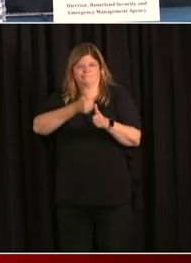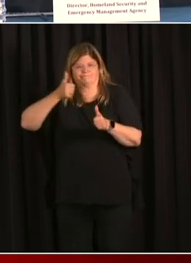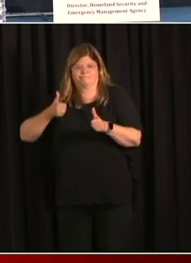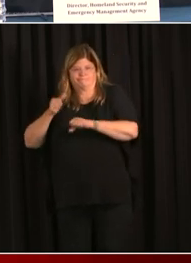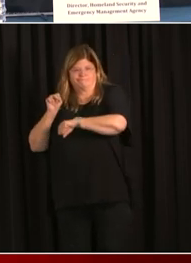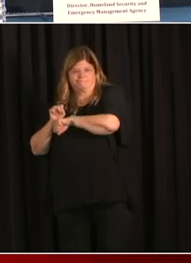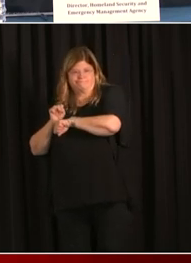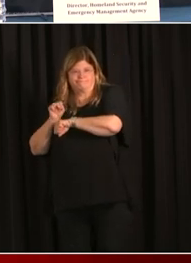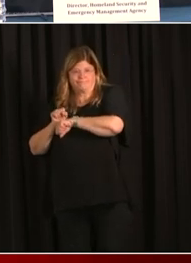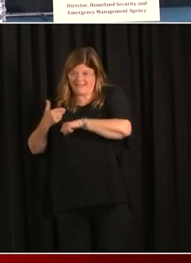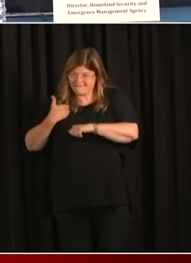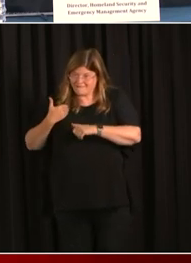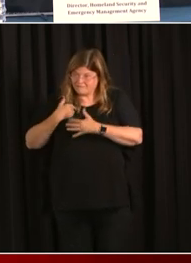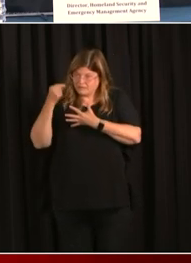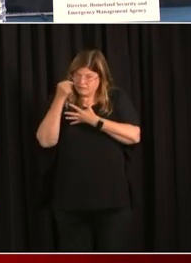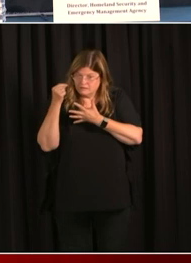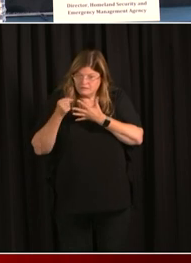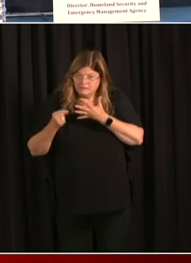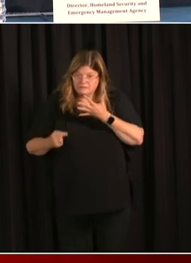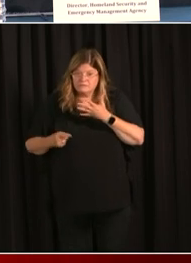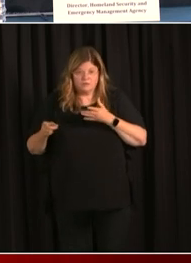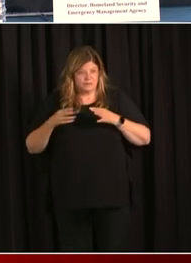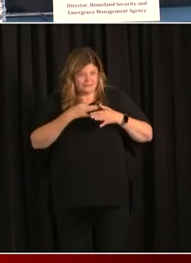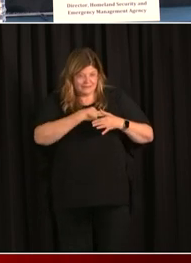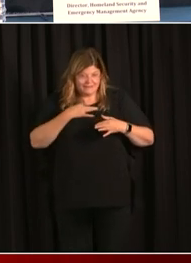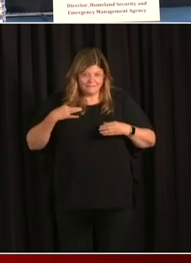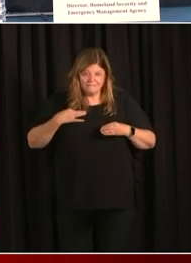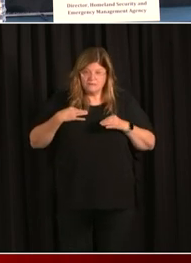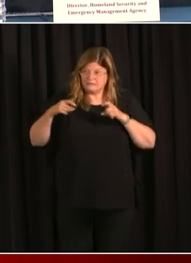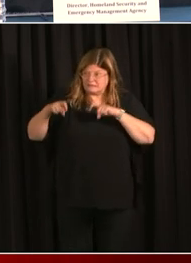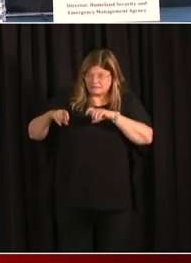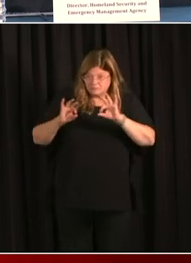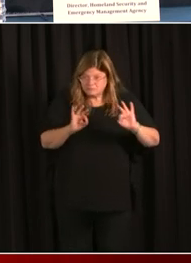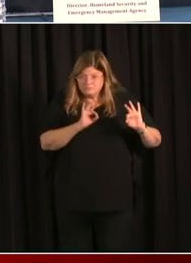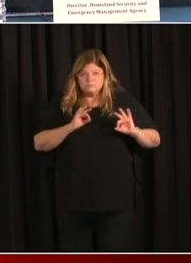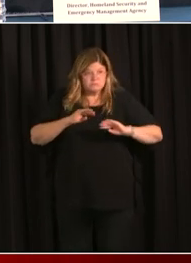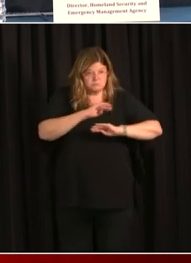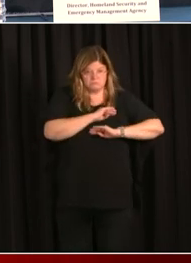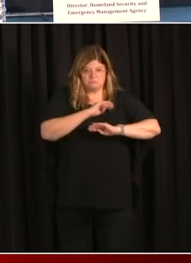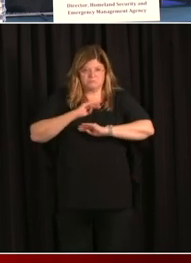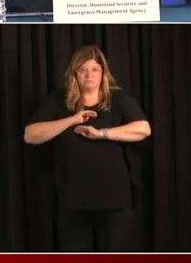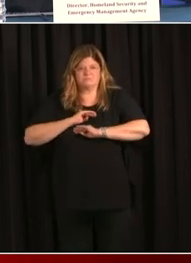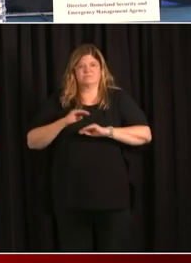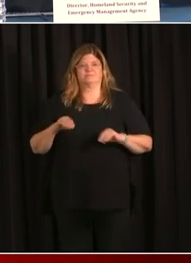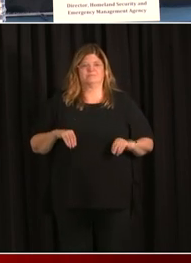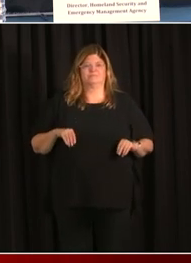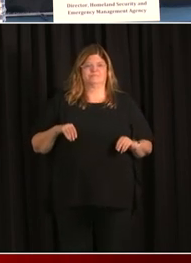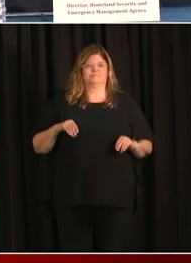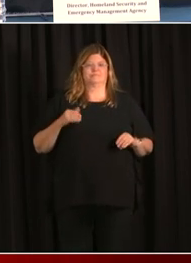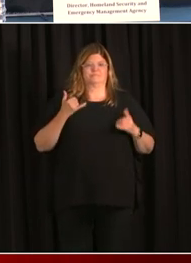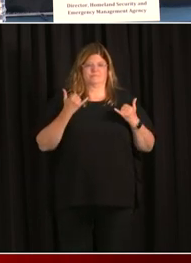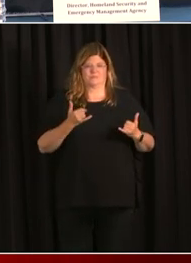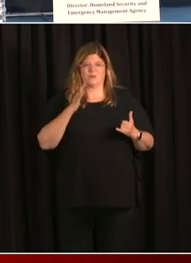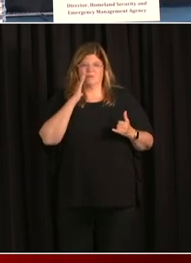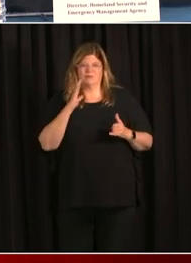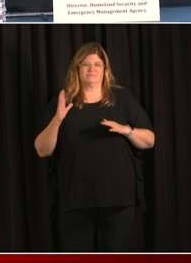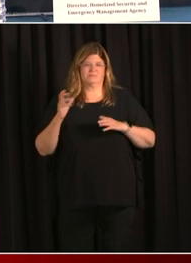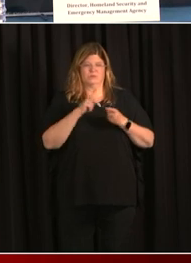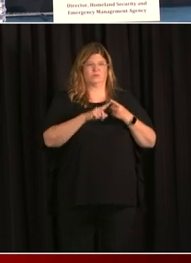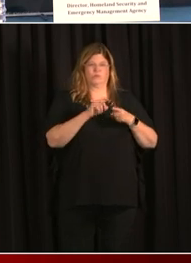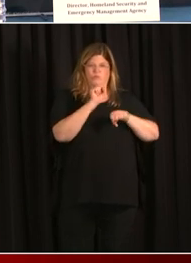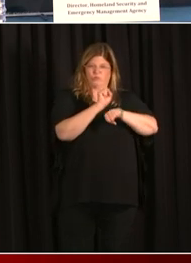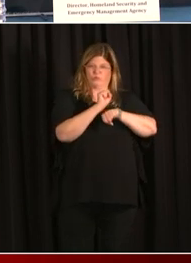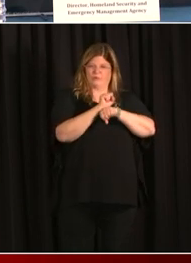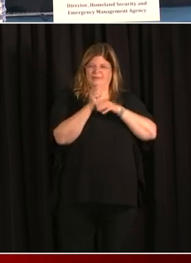employment and work, meeting our staffing needs. We are looking at return to work guidance, leave